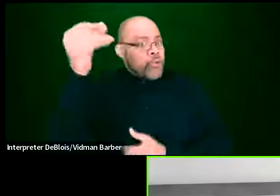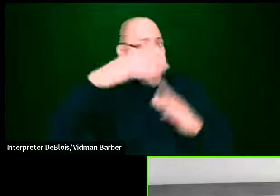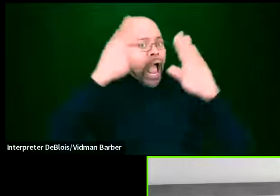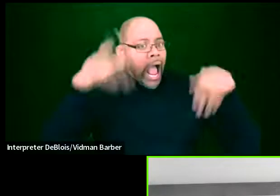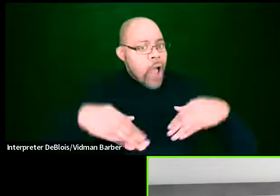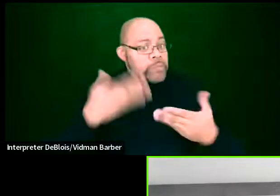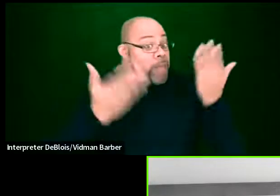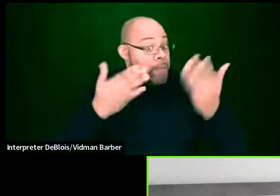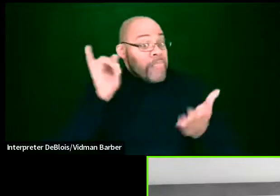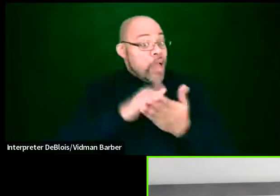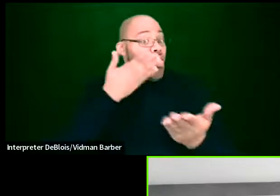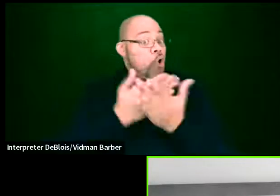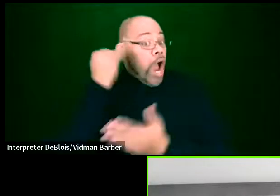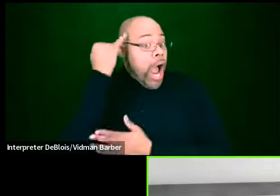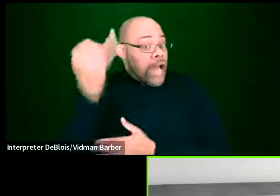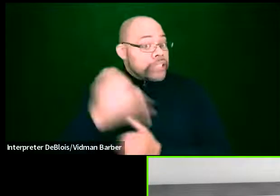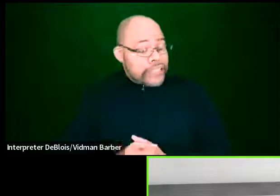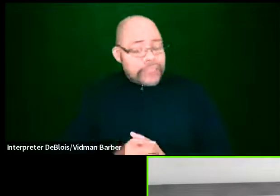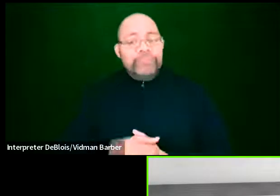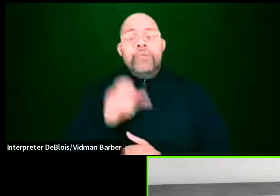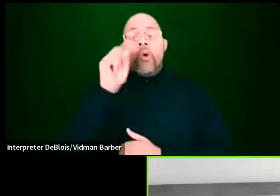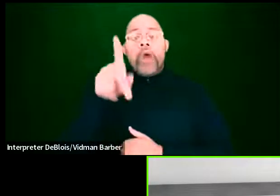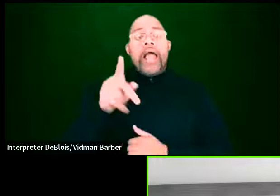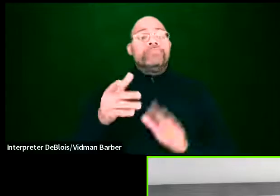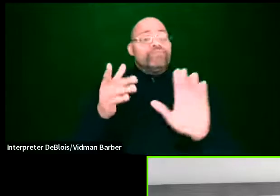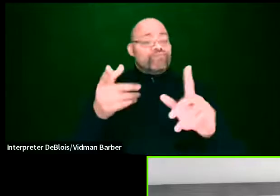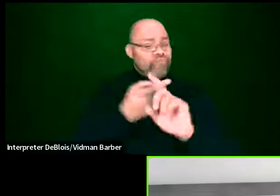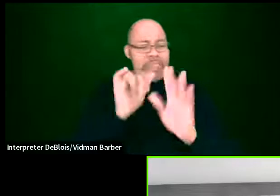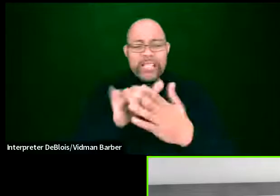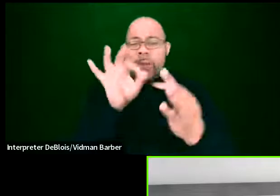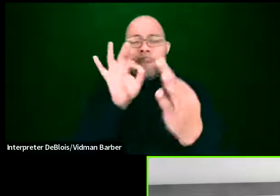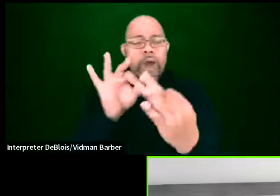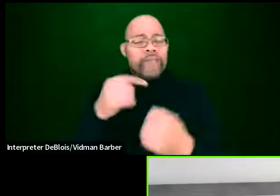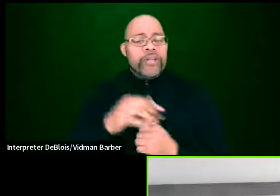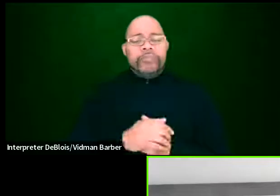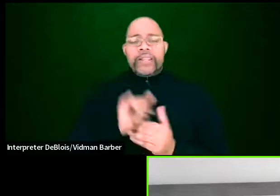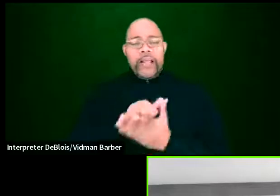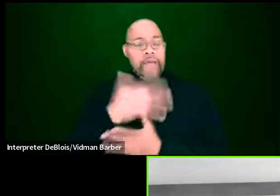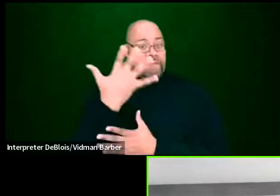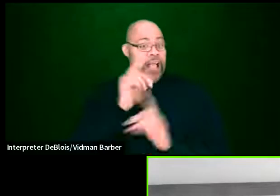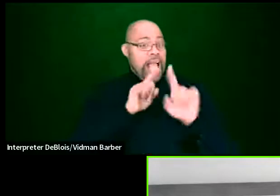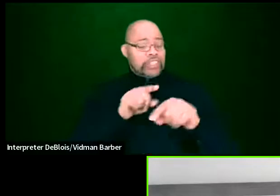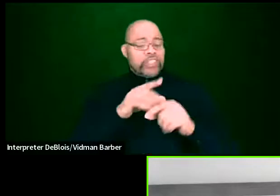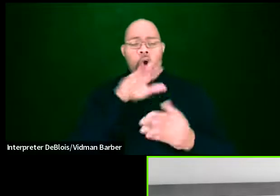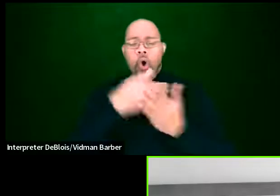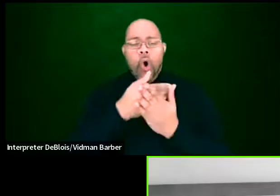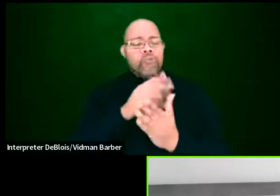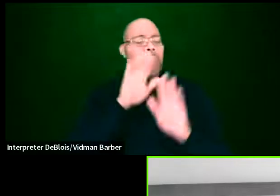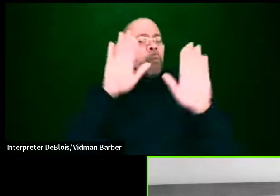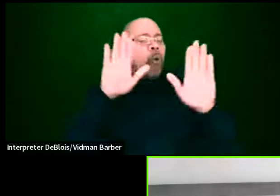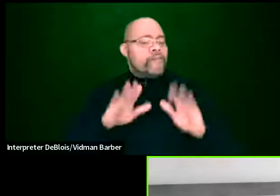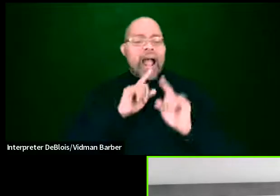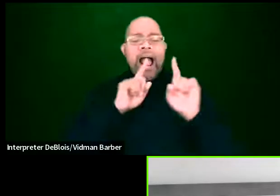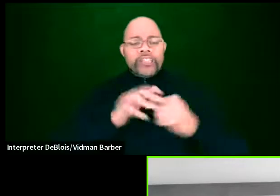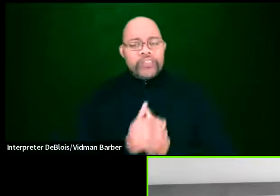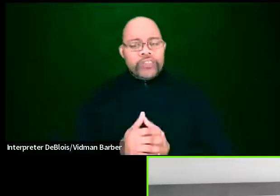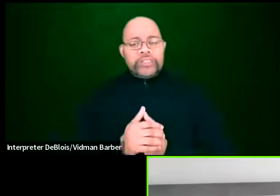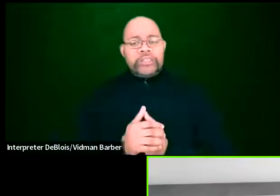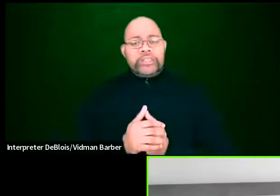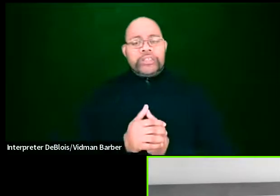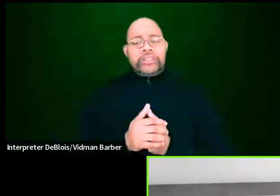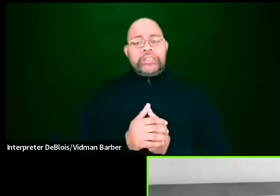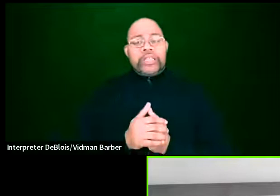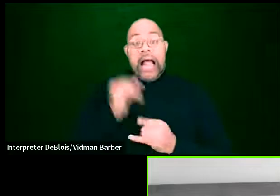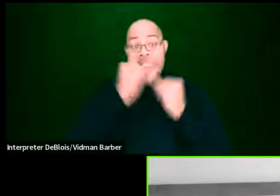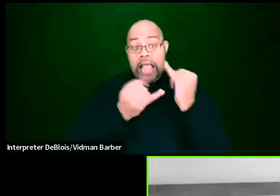house, maybe. That's a great idea. Okay, friends, that's perfect. That was 5 answers, and they were all lovely answers. The last